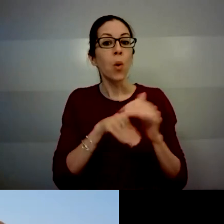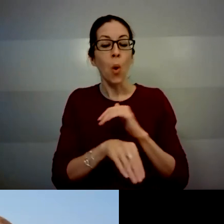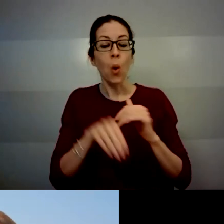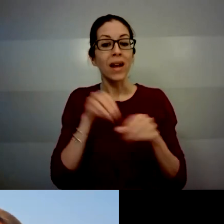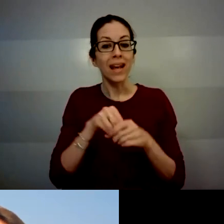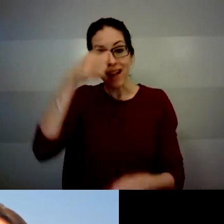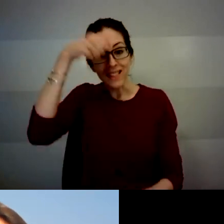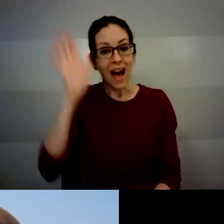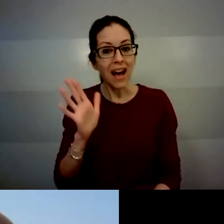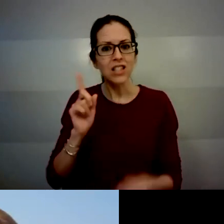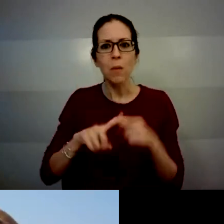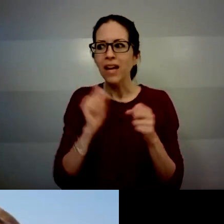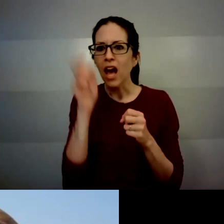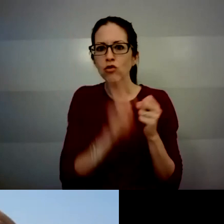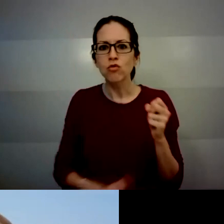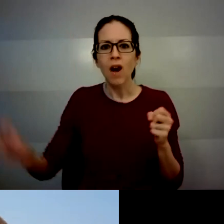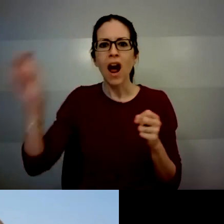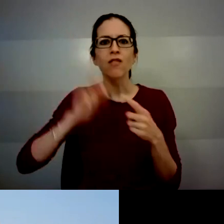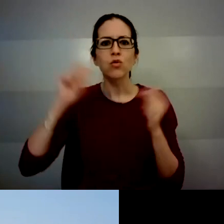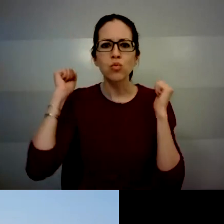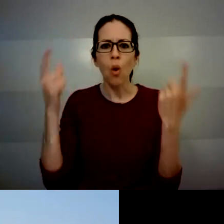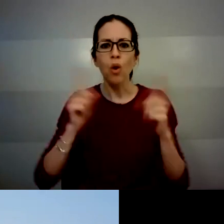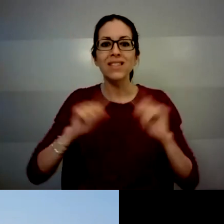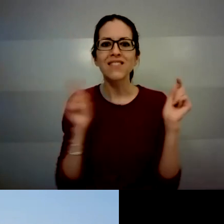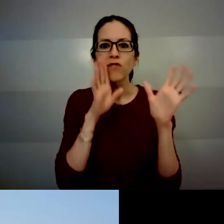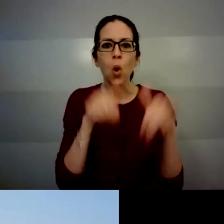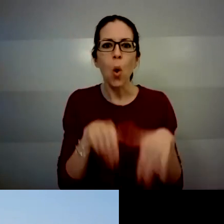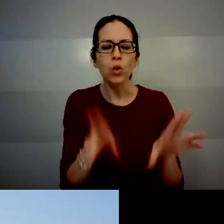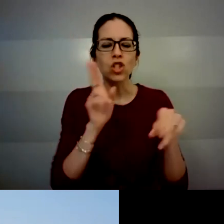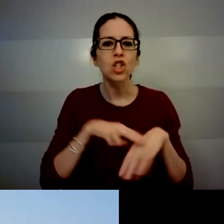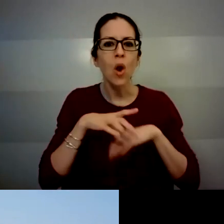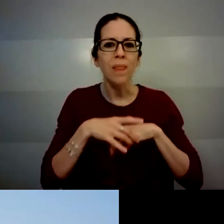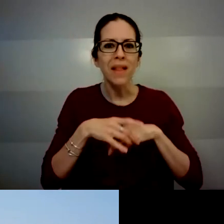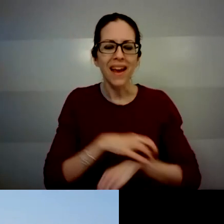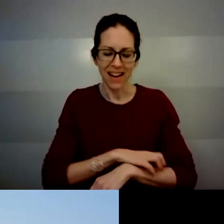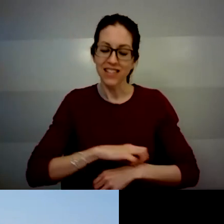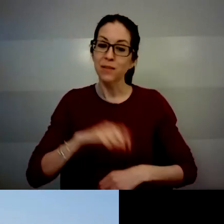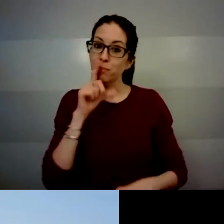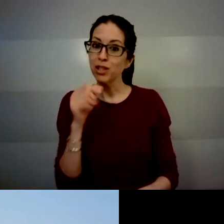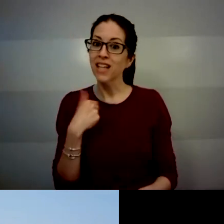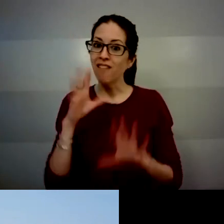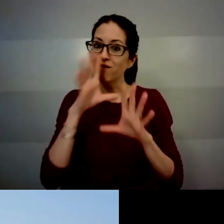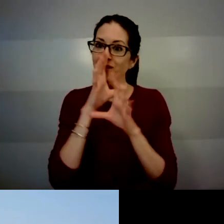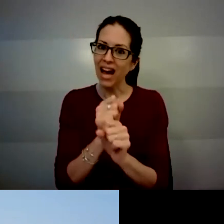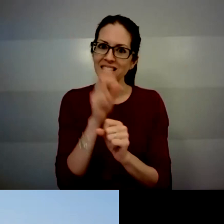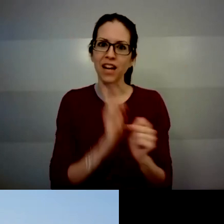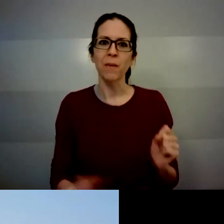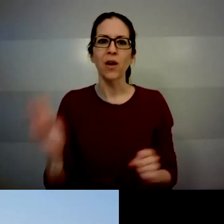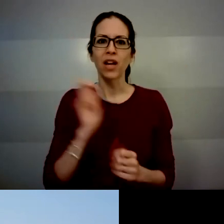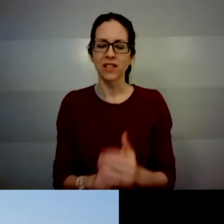the different oceans on the planet. So birds conduct some really fascinating migrations. Wow.